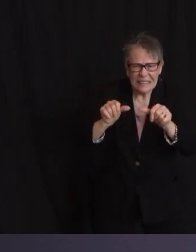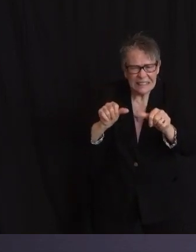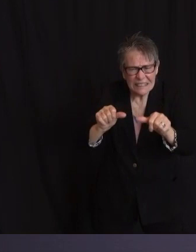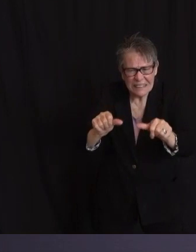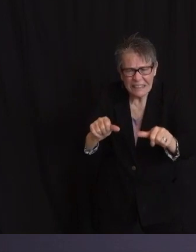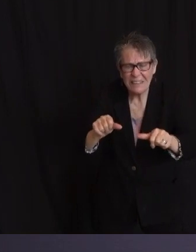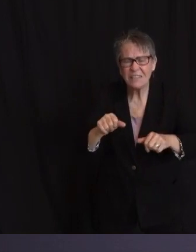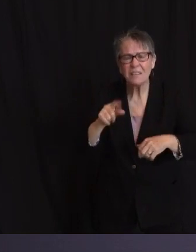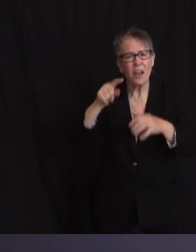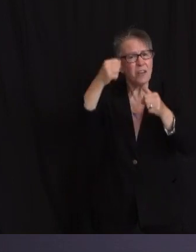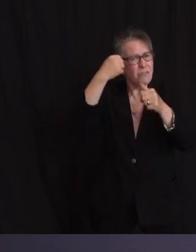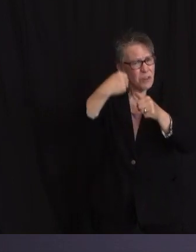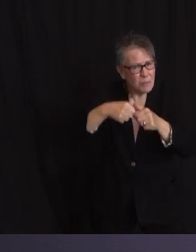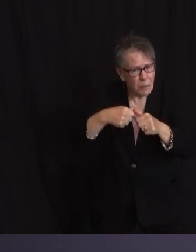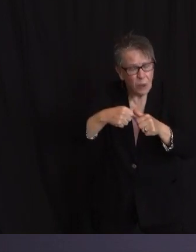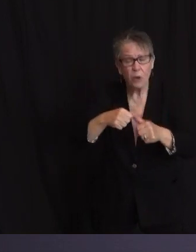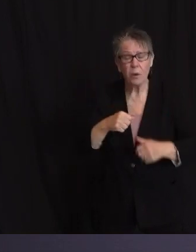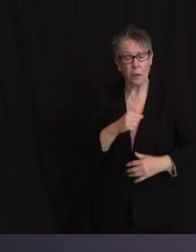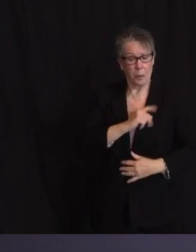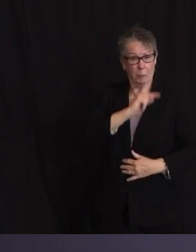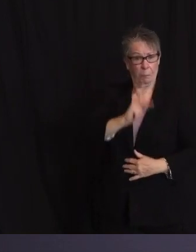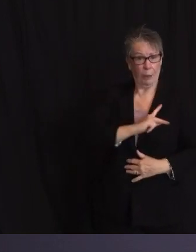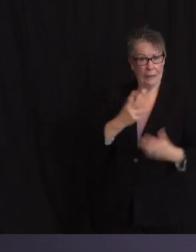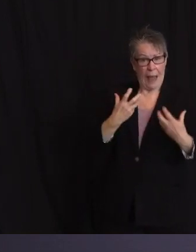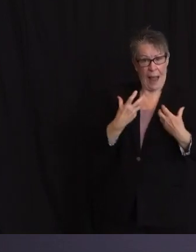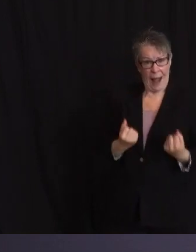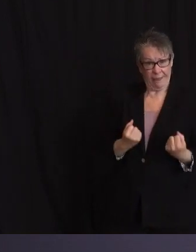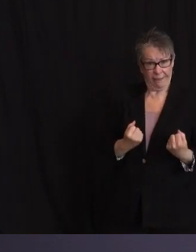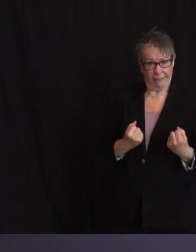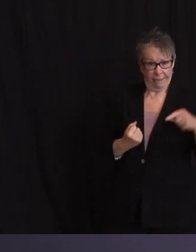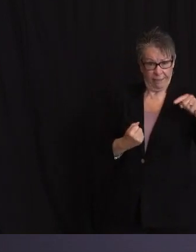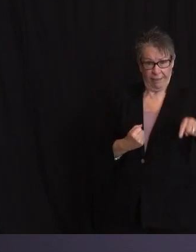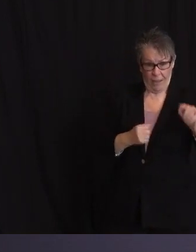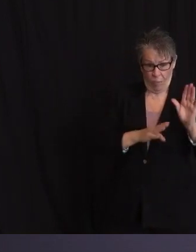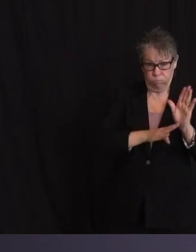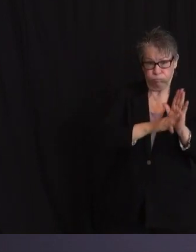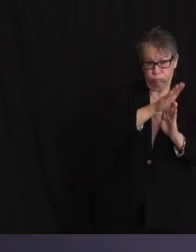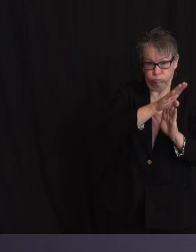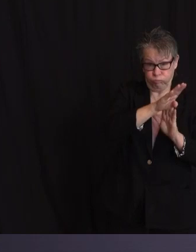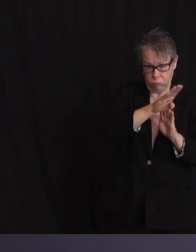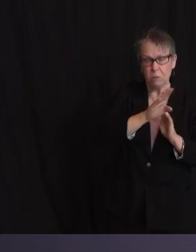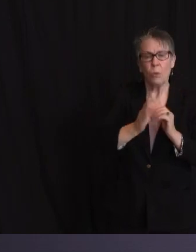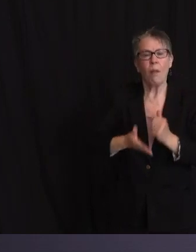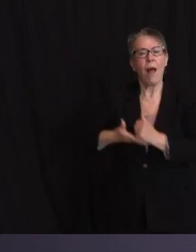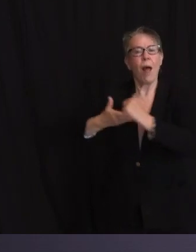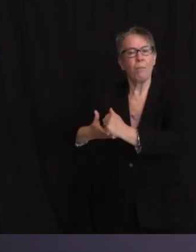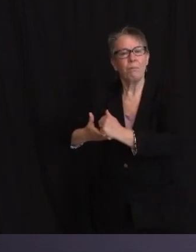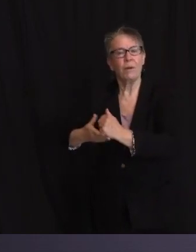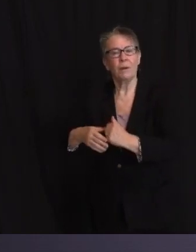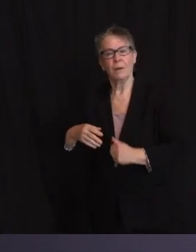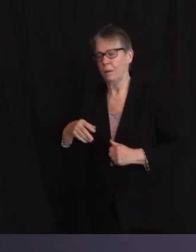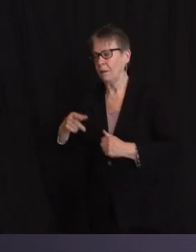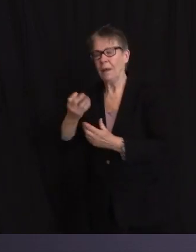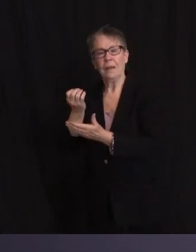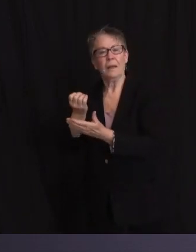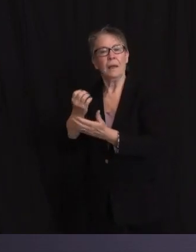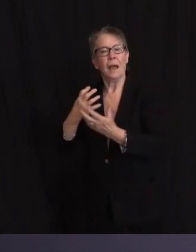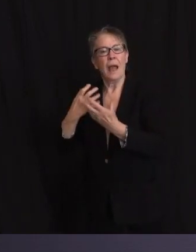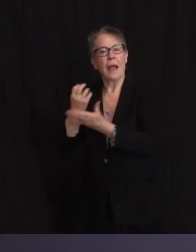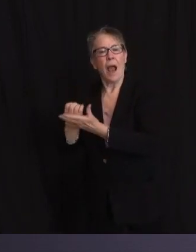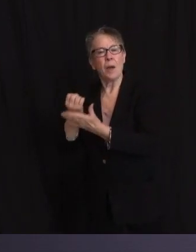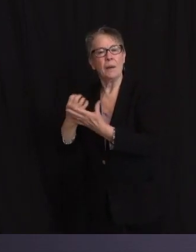guy in America the minute we can turn that dimmer on and get back to some sense of normalcy. Thank you.